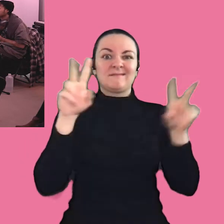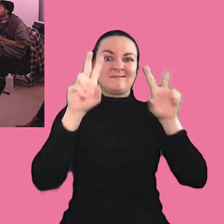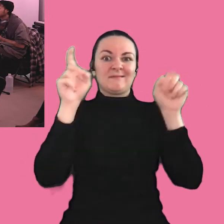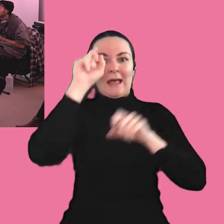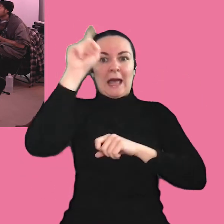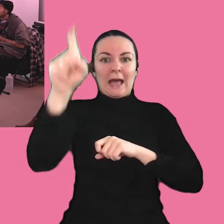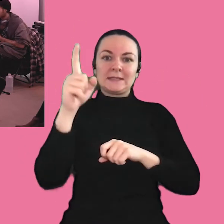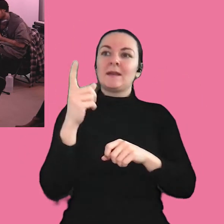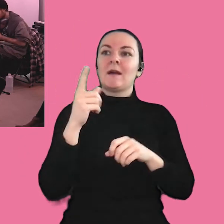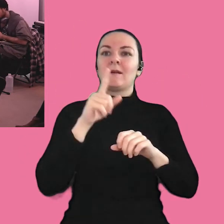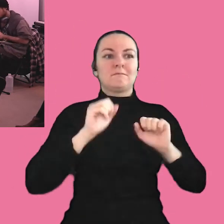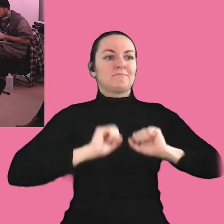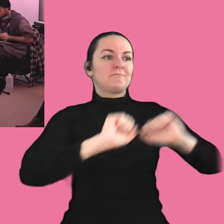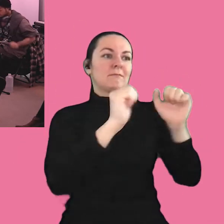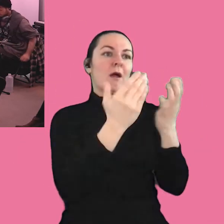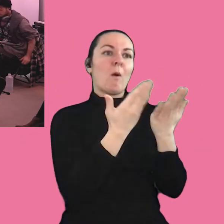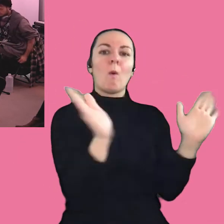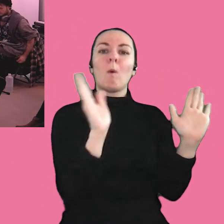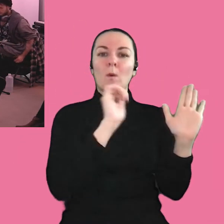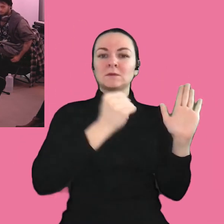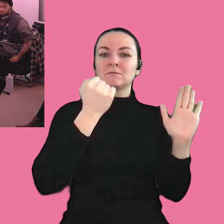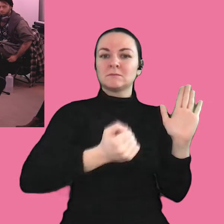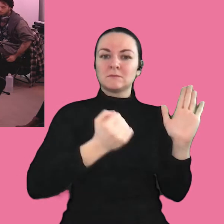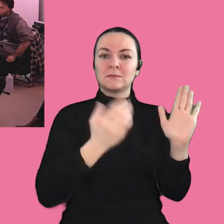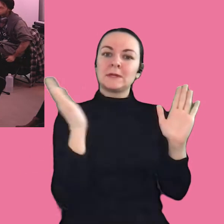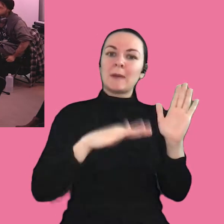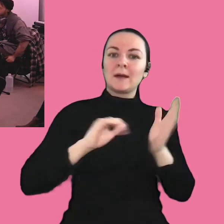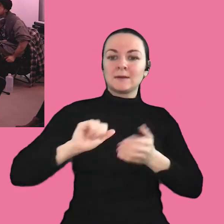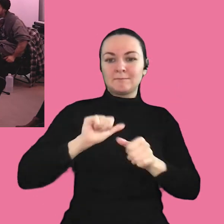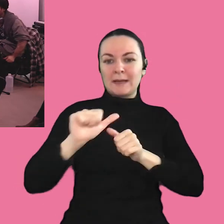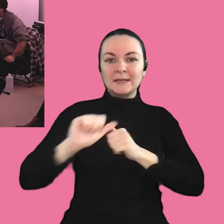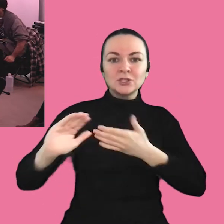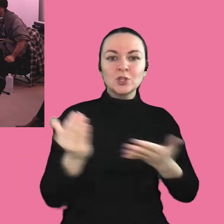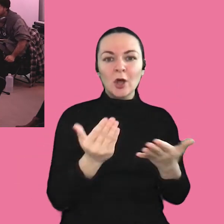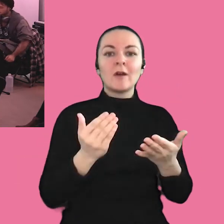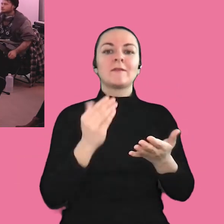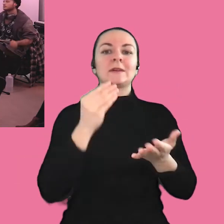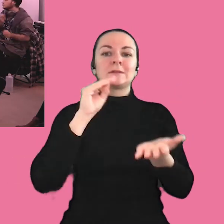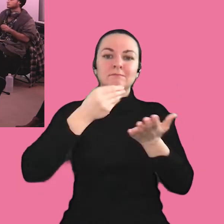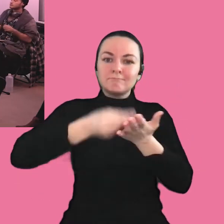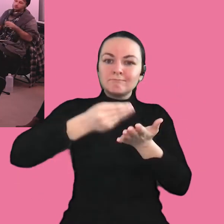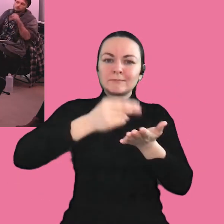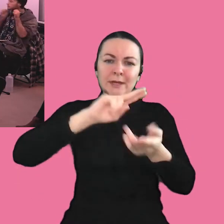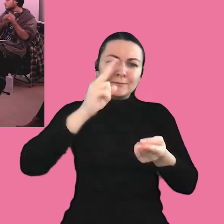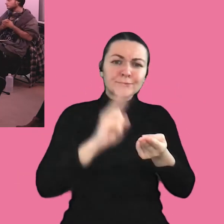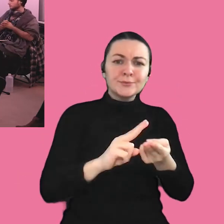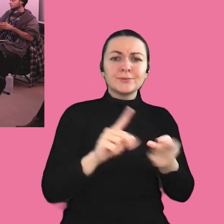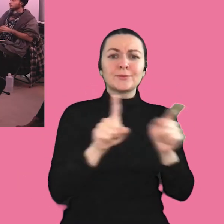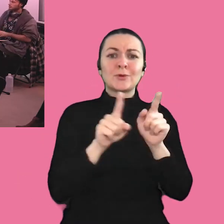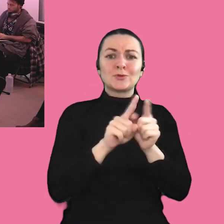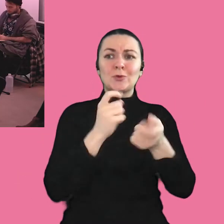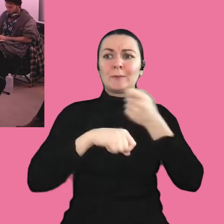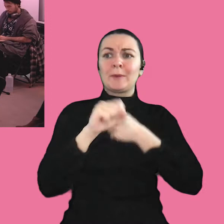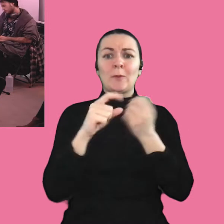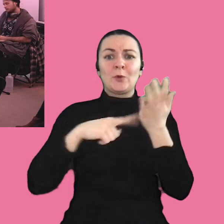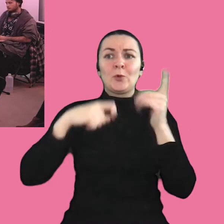the railways back into public ownership to deliver a much better service and to bring down the cost of fares